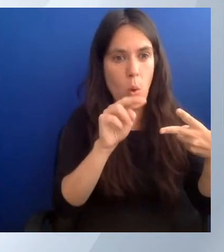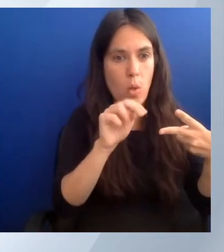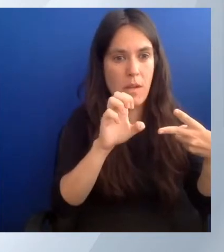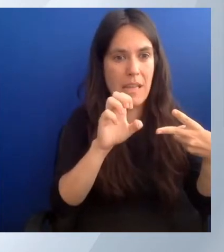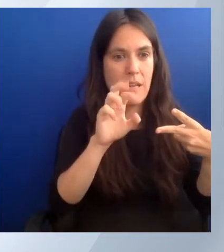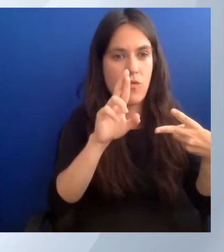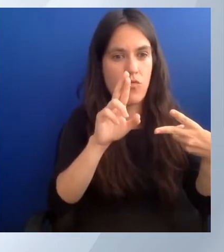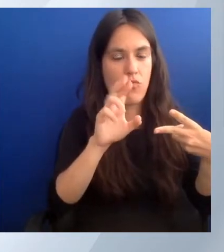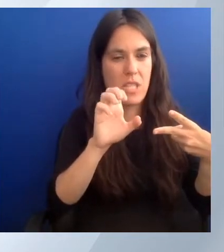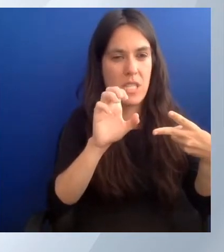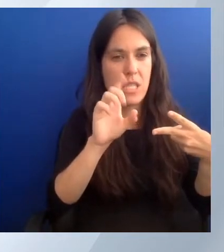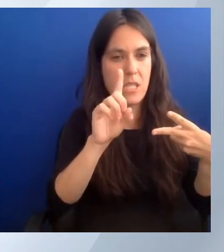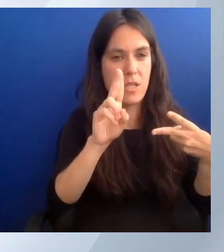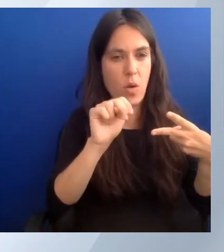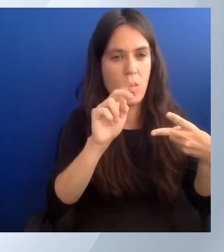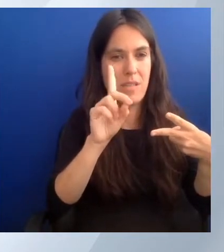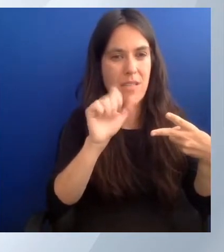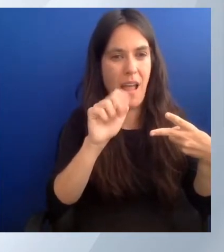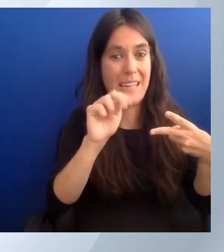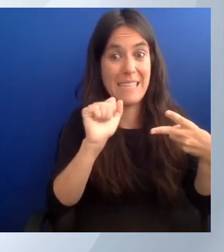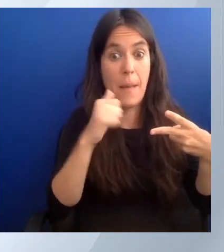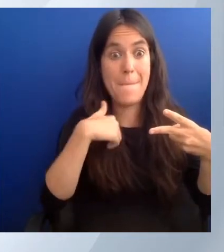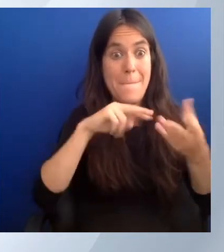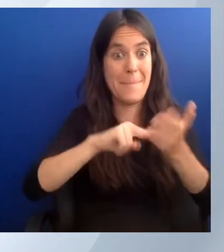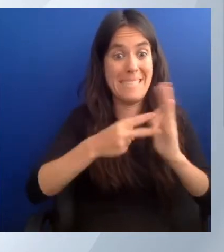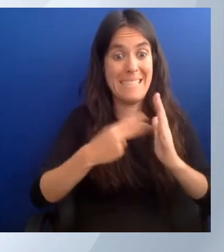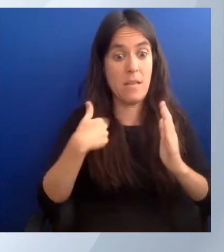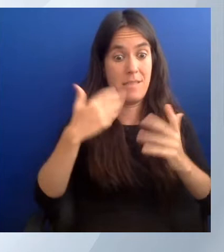data is replicated to two